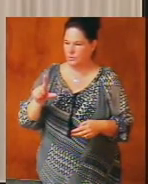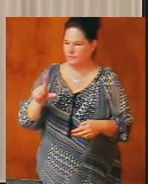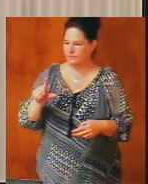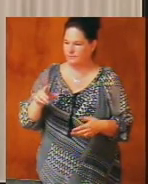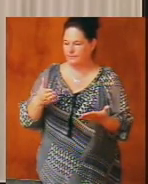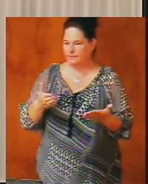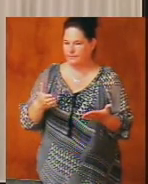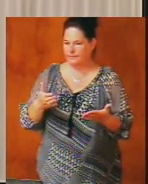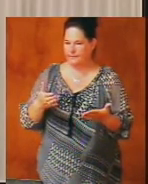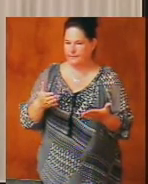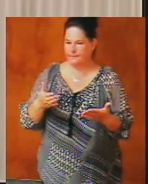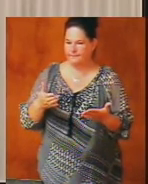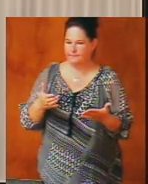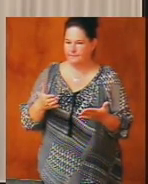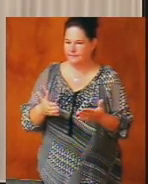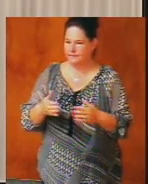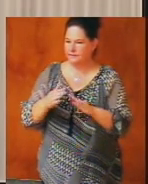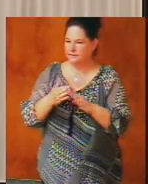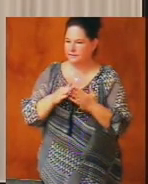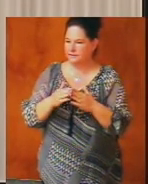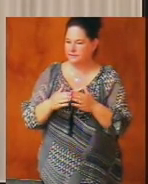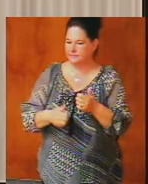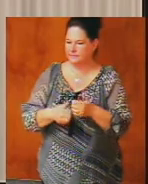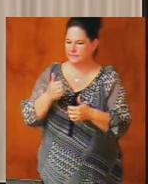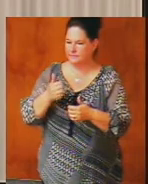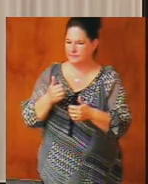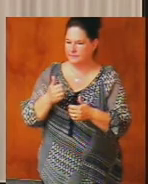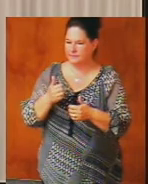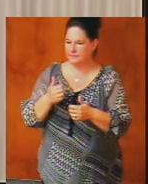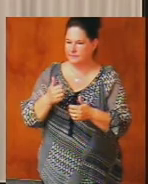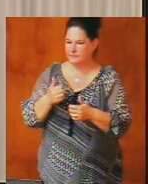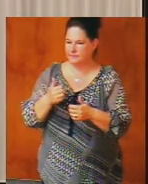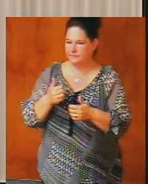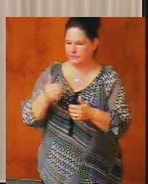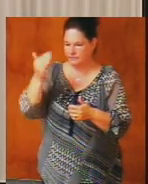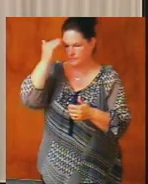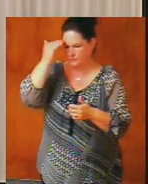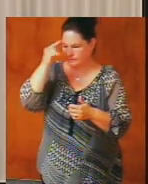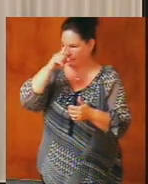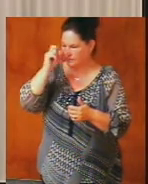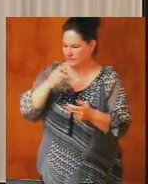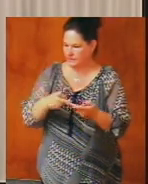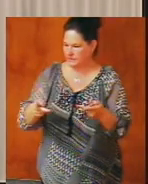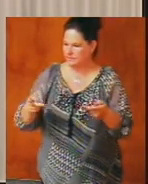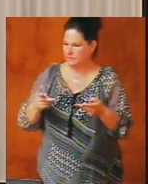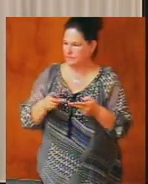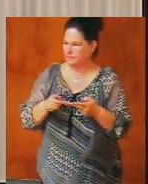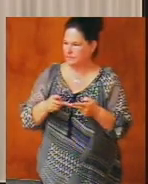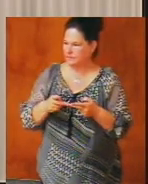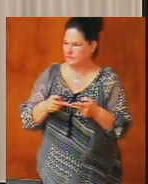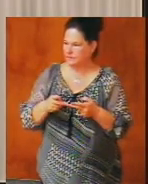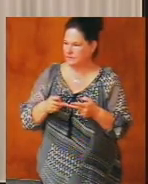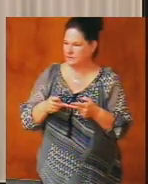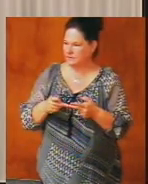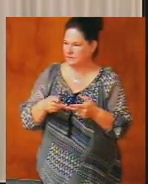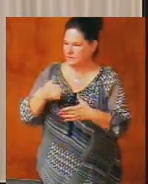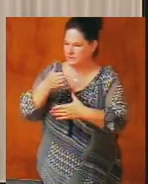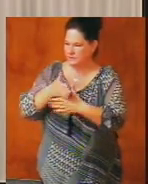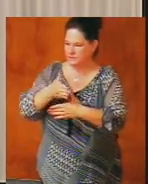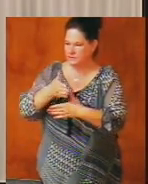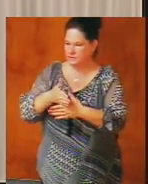And the prominence of the city was primarily because of its location at the crossroads of